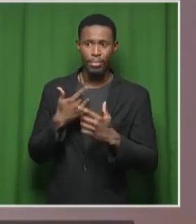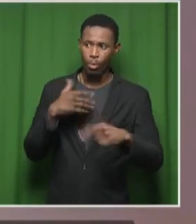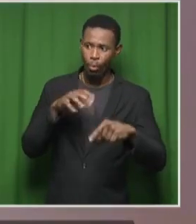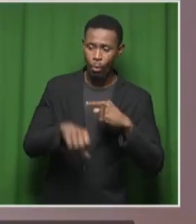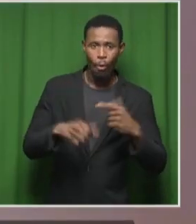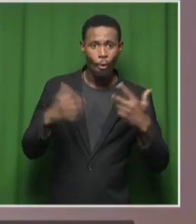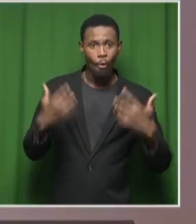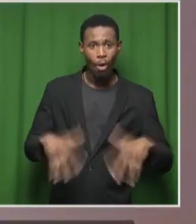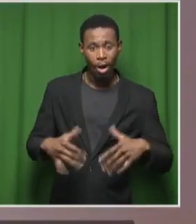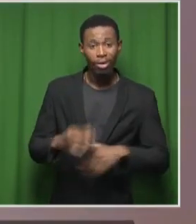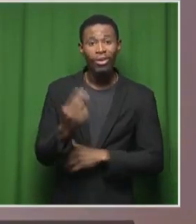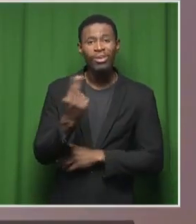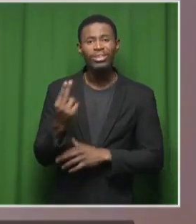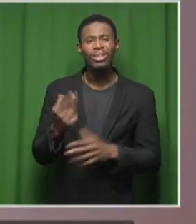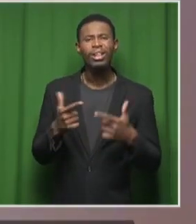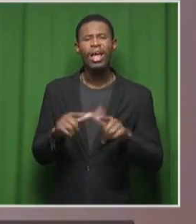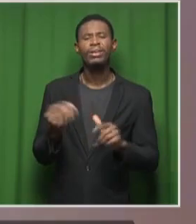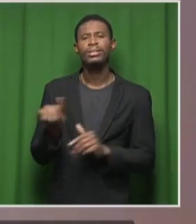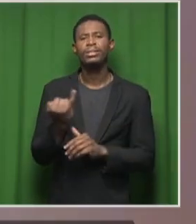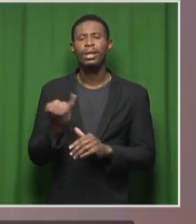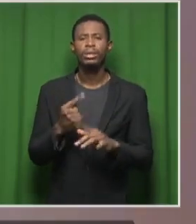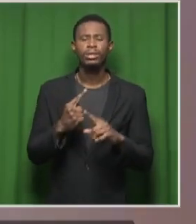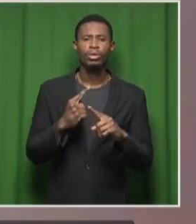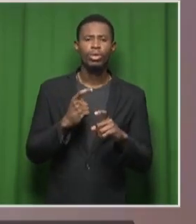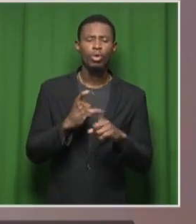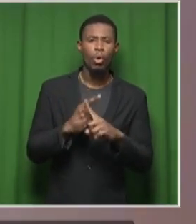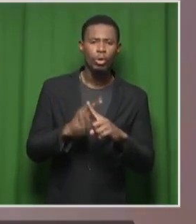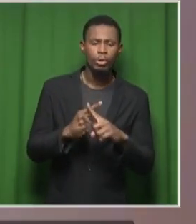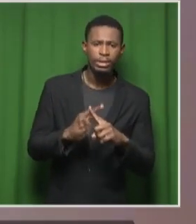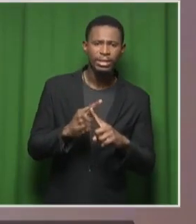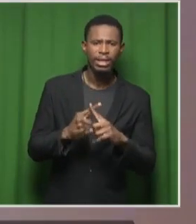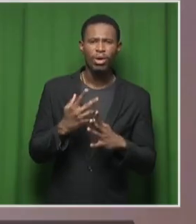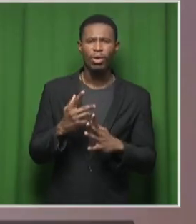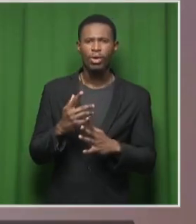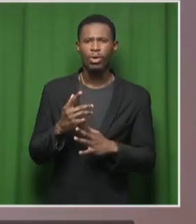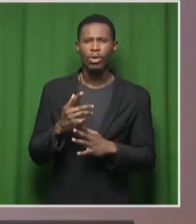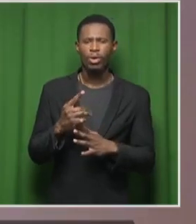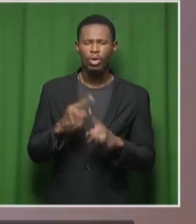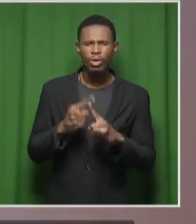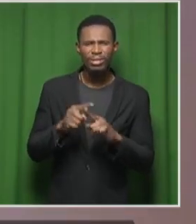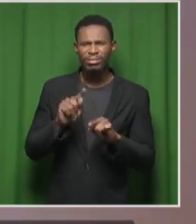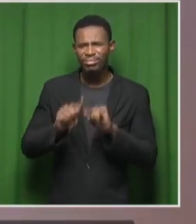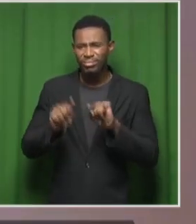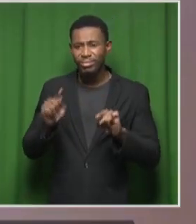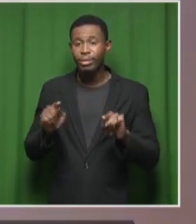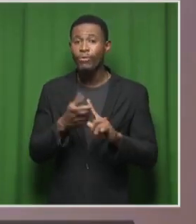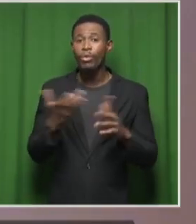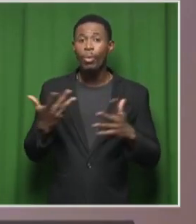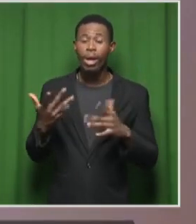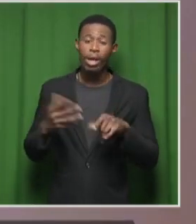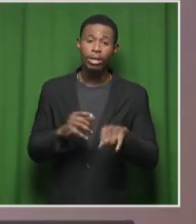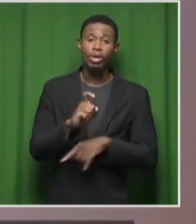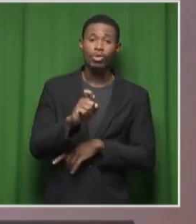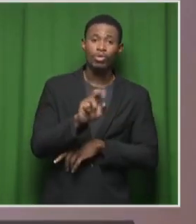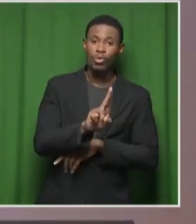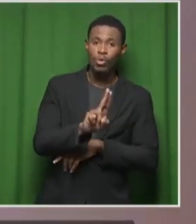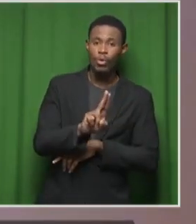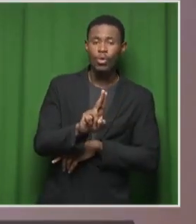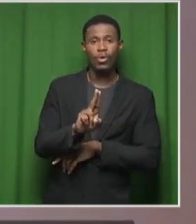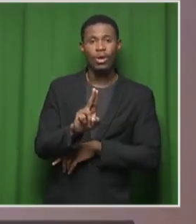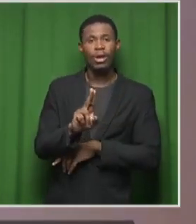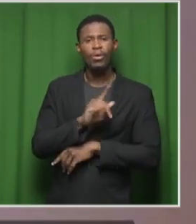also that languages like Xhosa or the clicks of isiXhosa and other languages come from there, like the word of